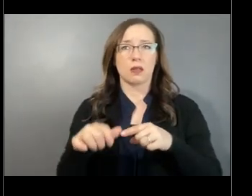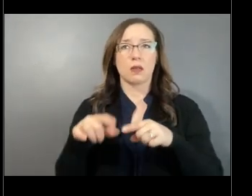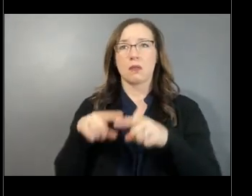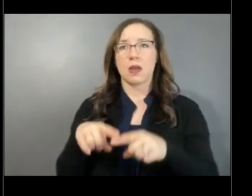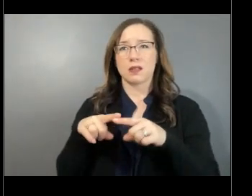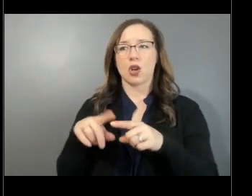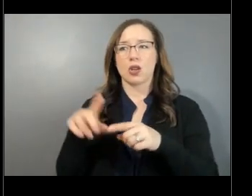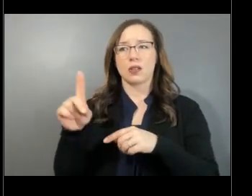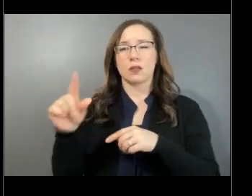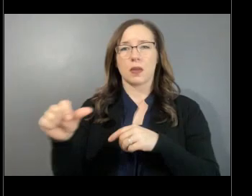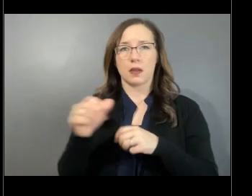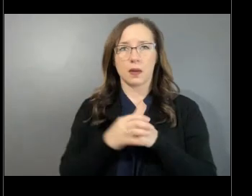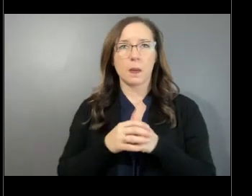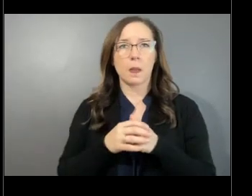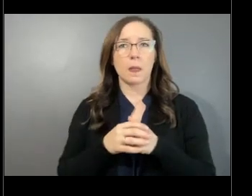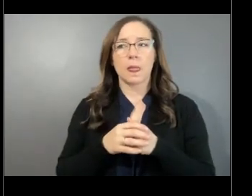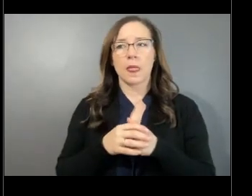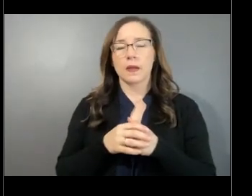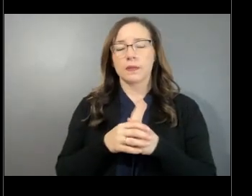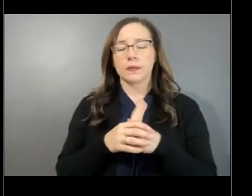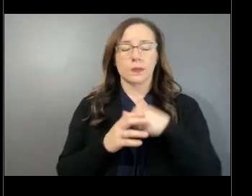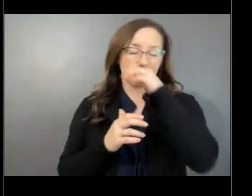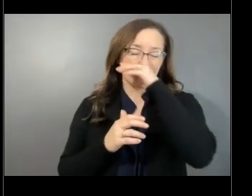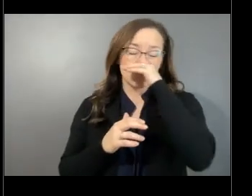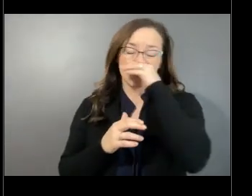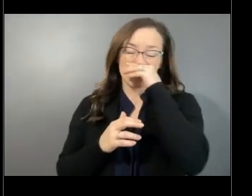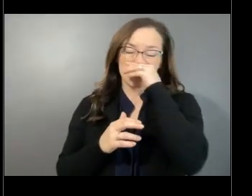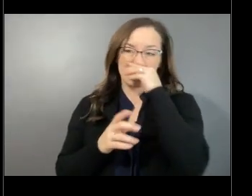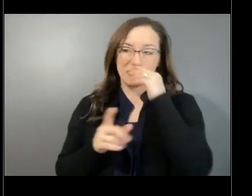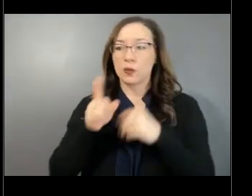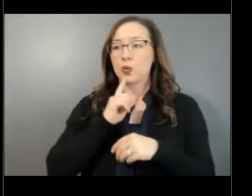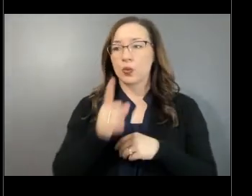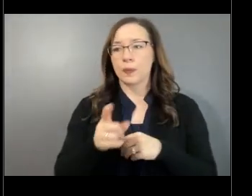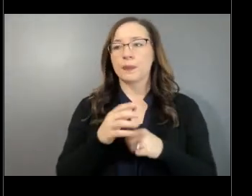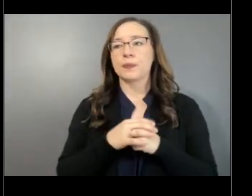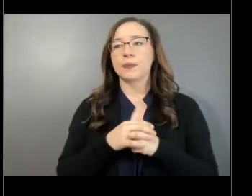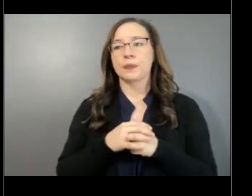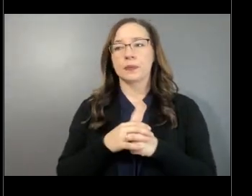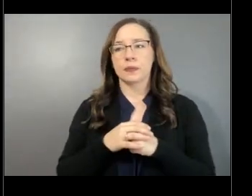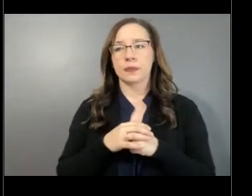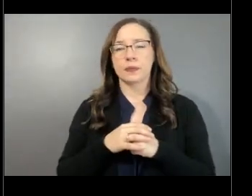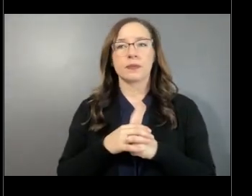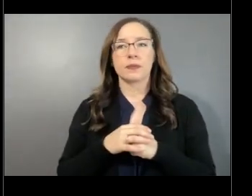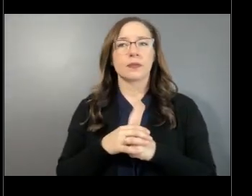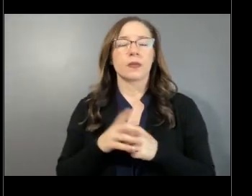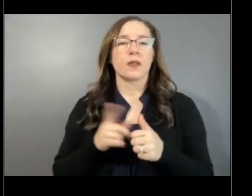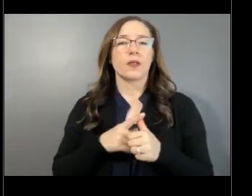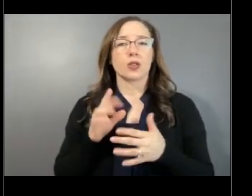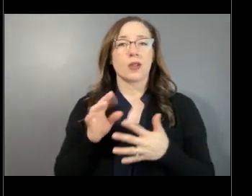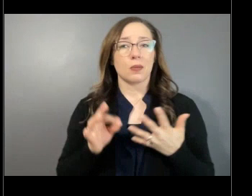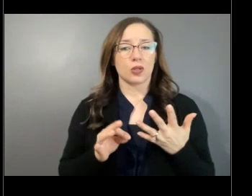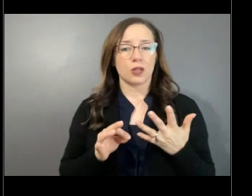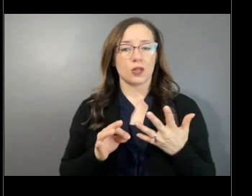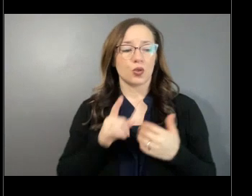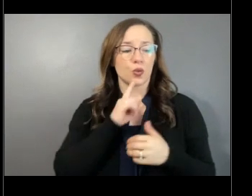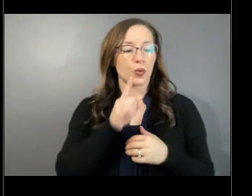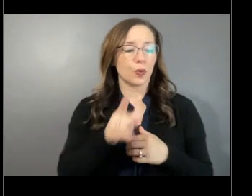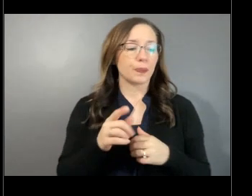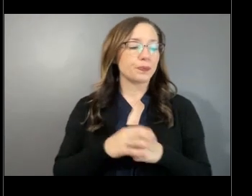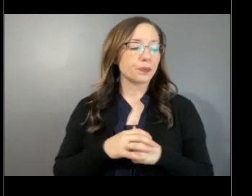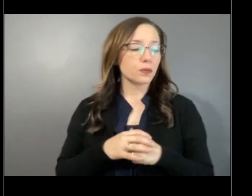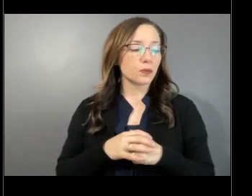on disability. And the correct answer for this was the first option. This is true.